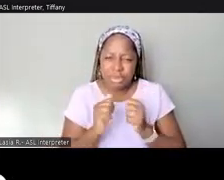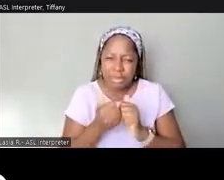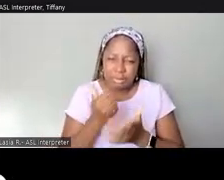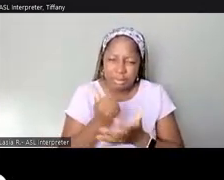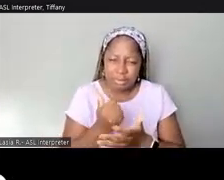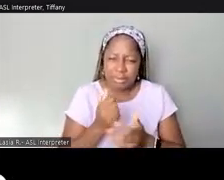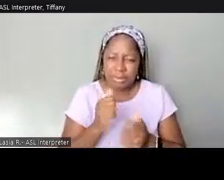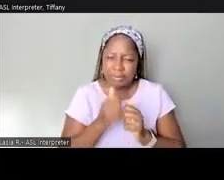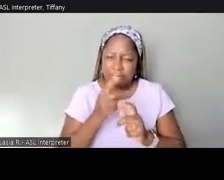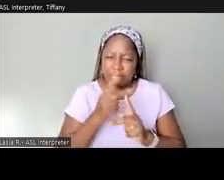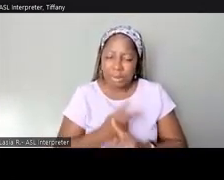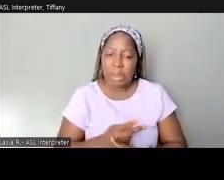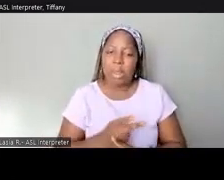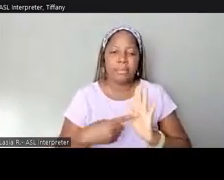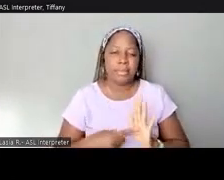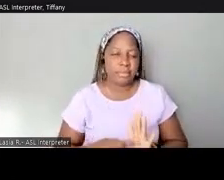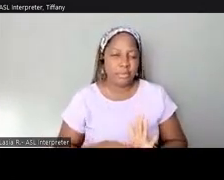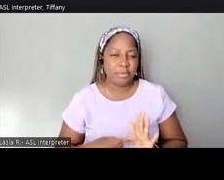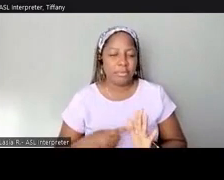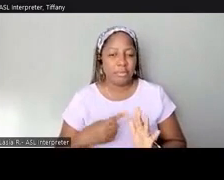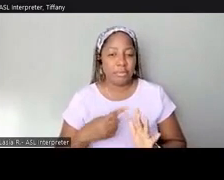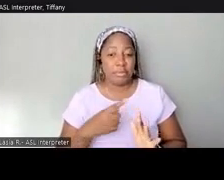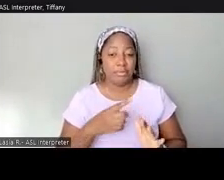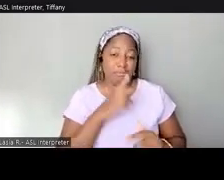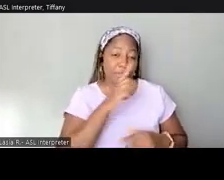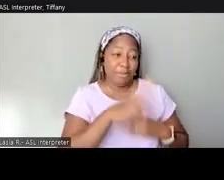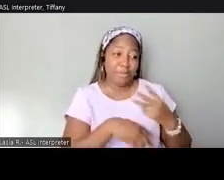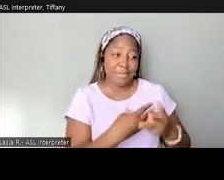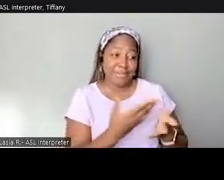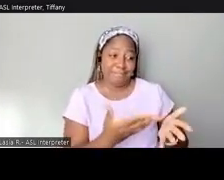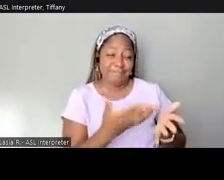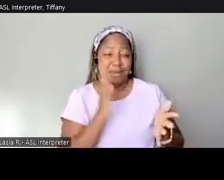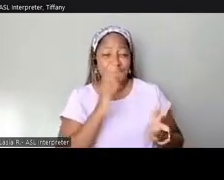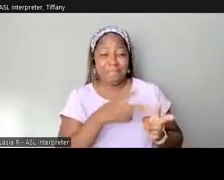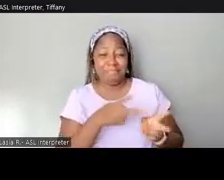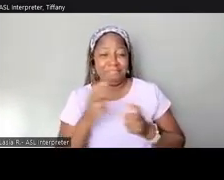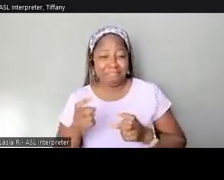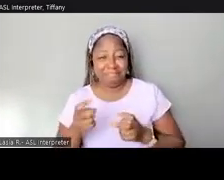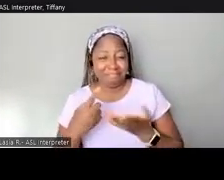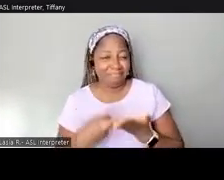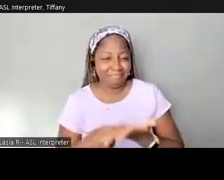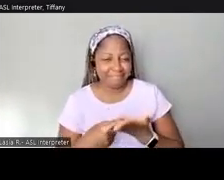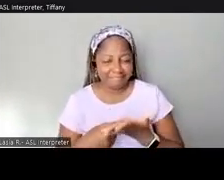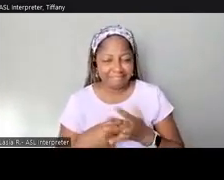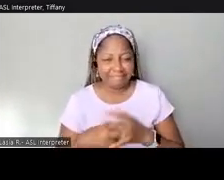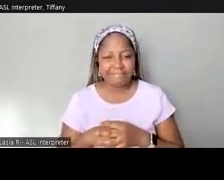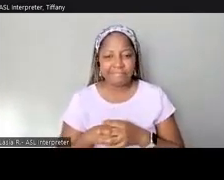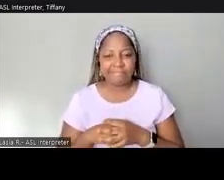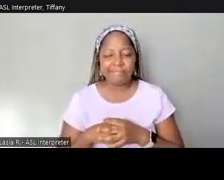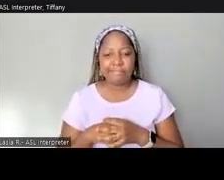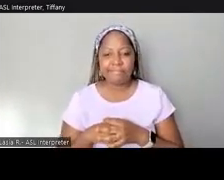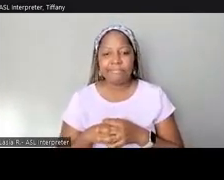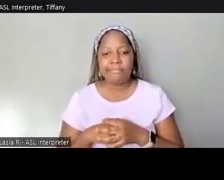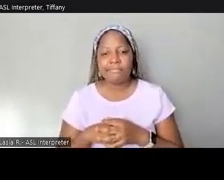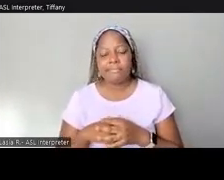the real world for people that we're working with. And as I think about this from the economic and kind of housing